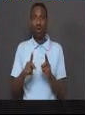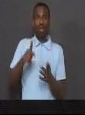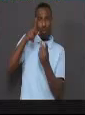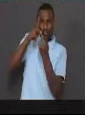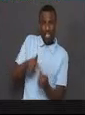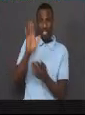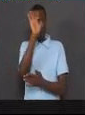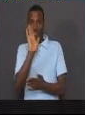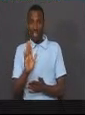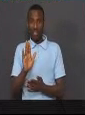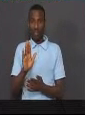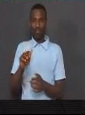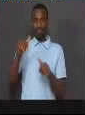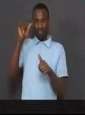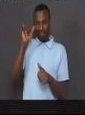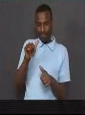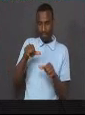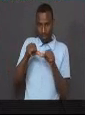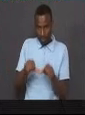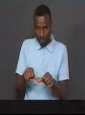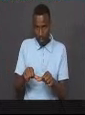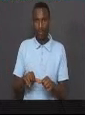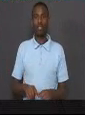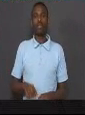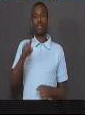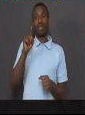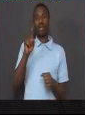the gas remains constant at